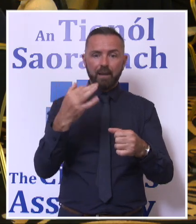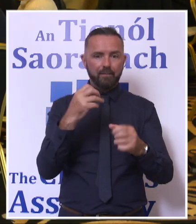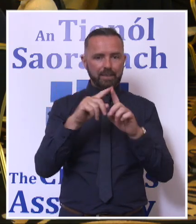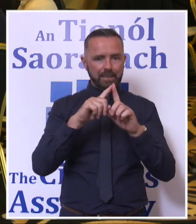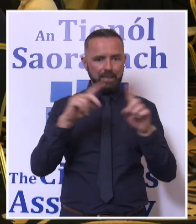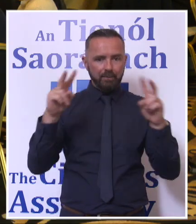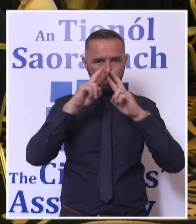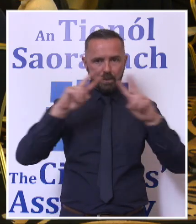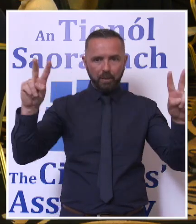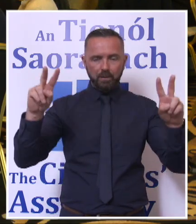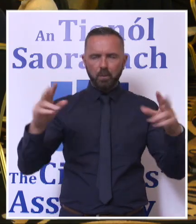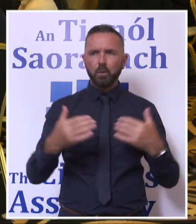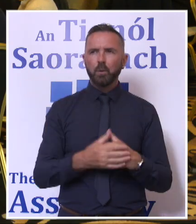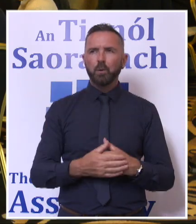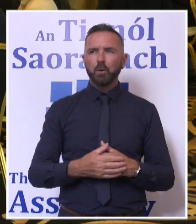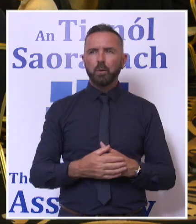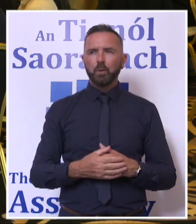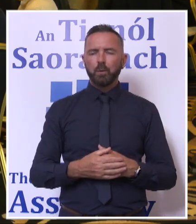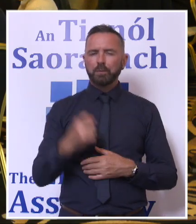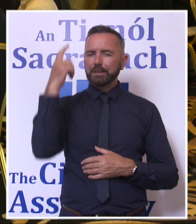With difficulty. I've never